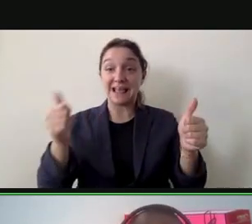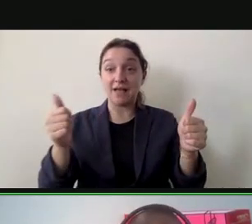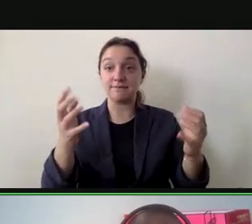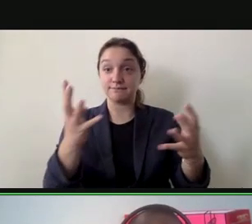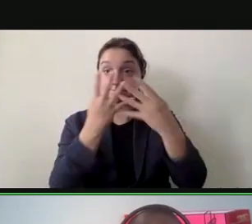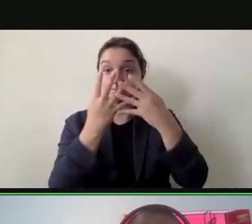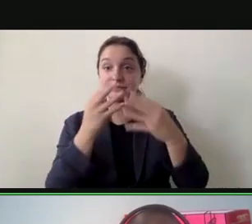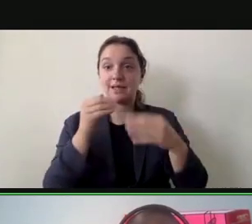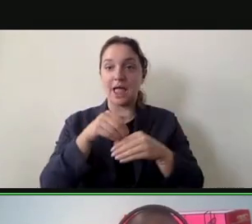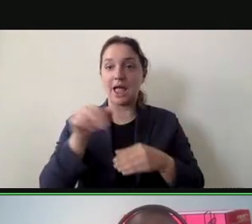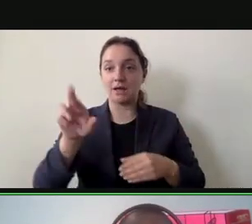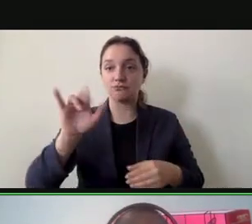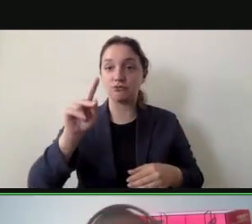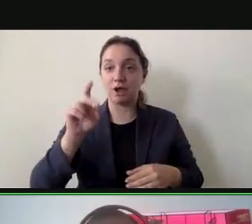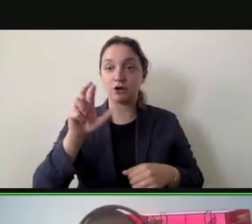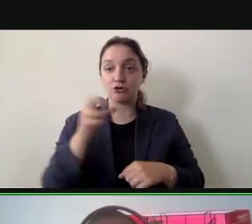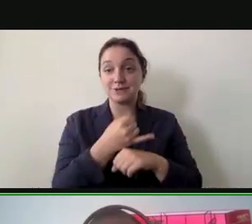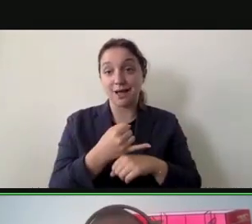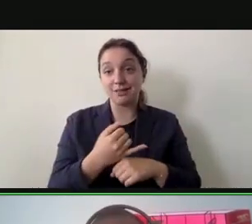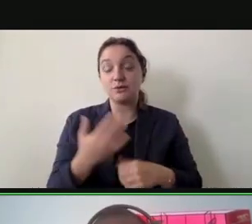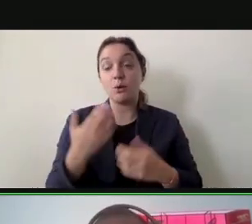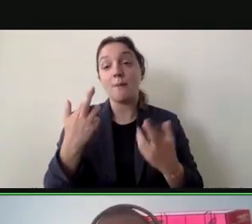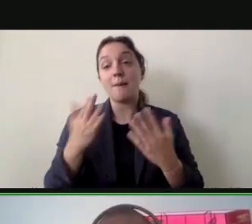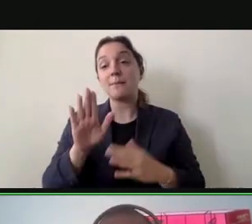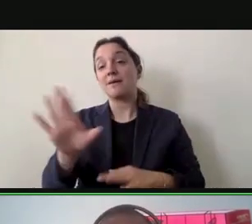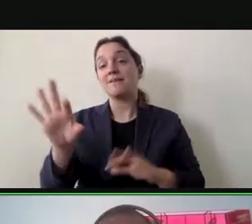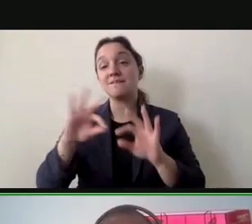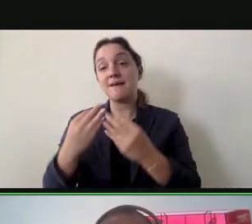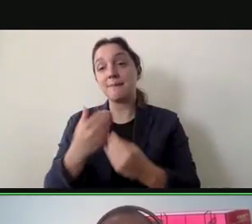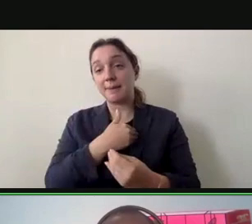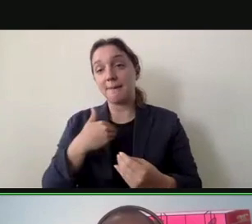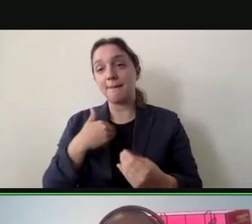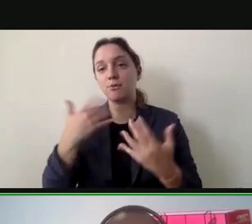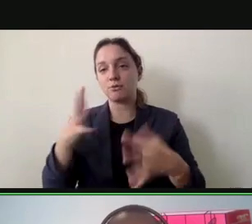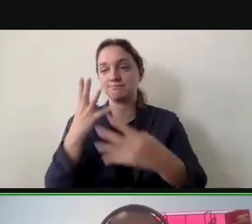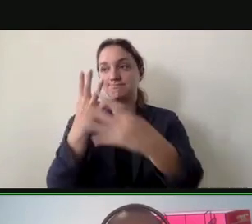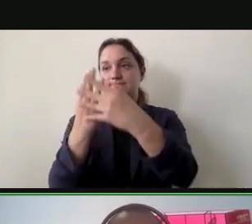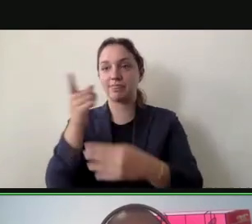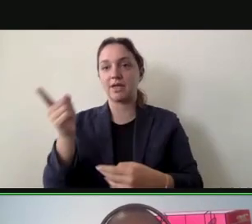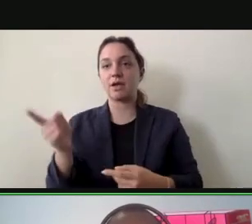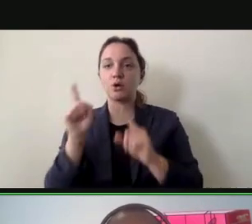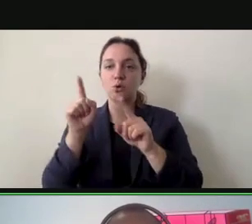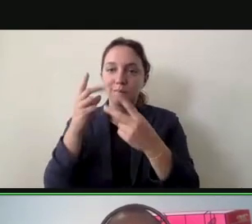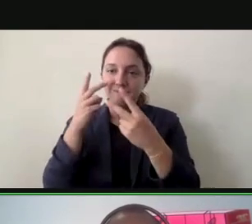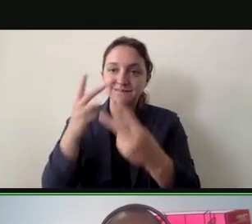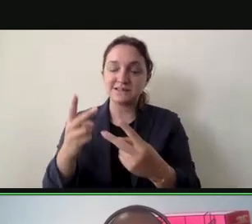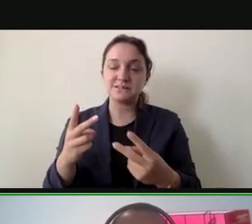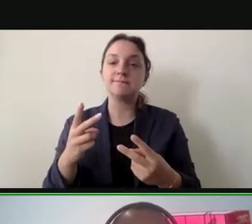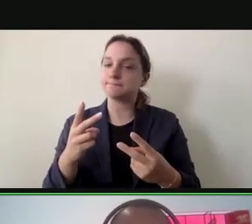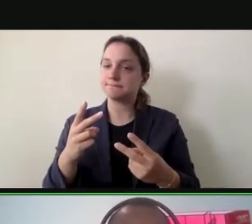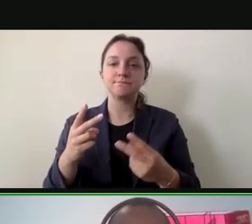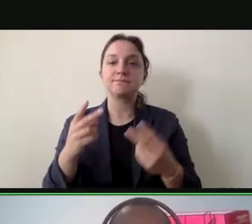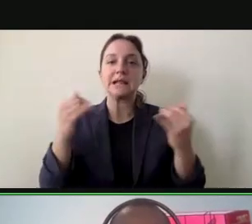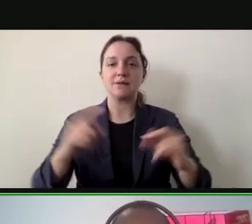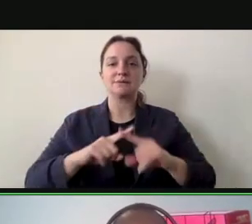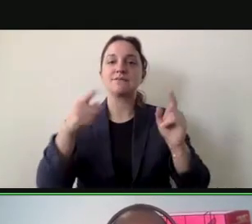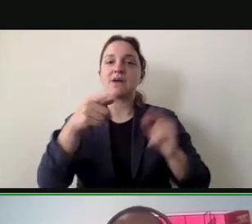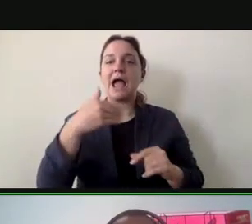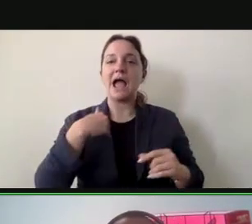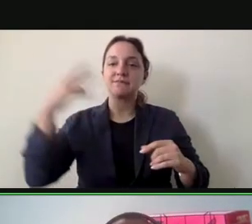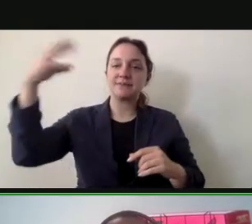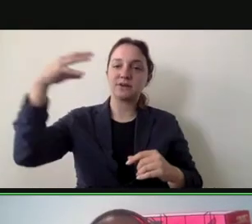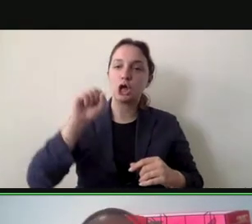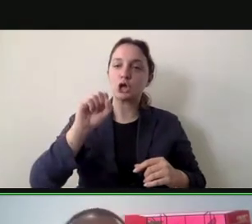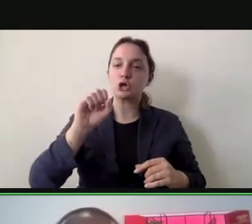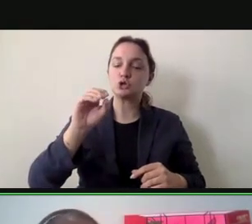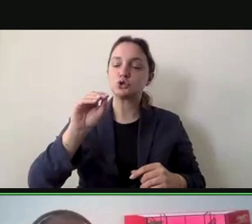incarcerated or their family members are incarcerated there. And we did a great solar carport project with them. And it was